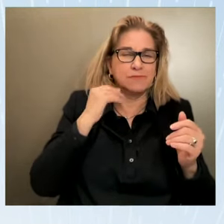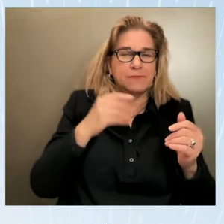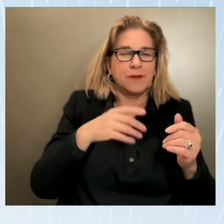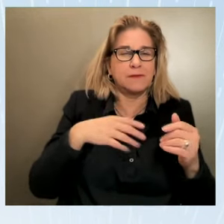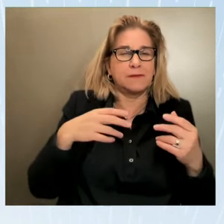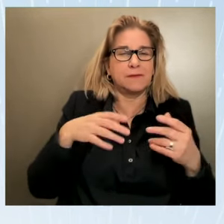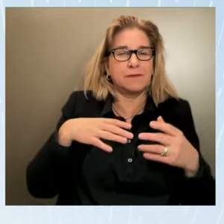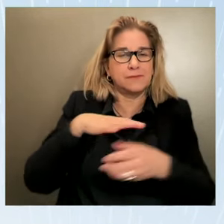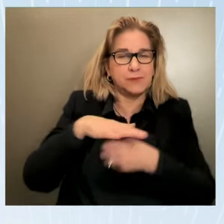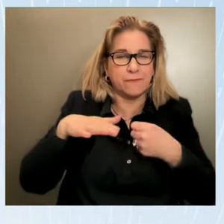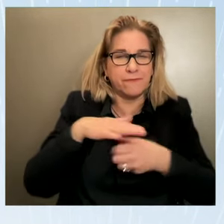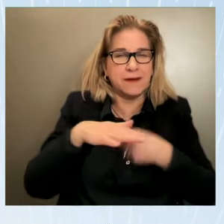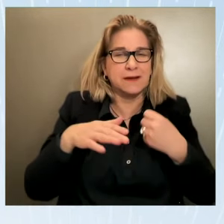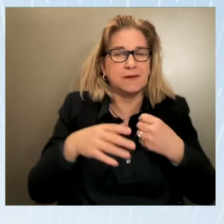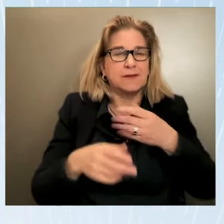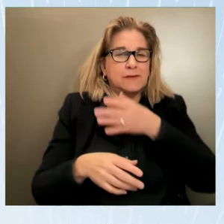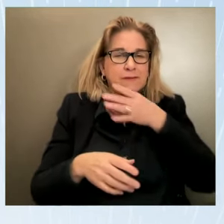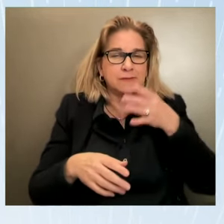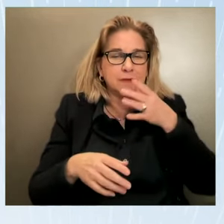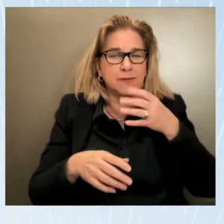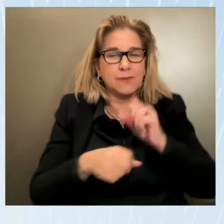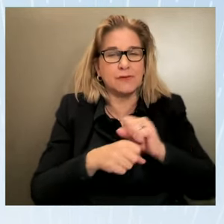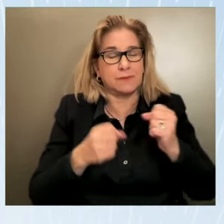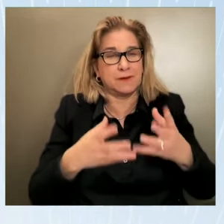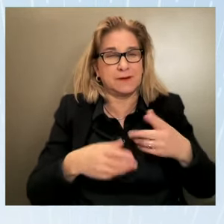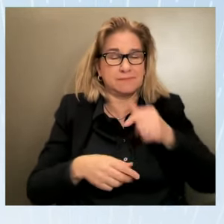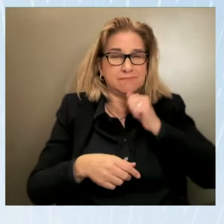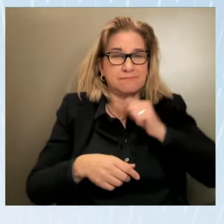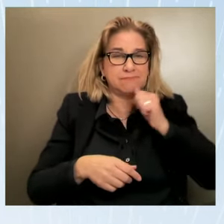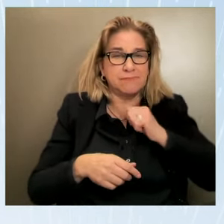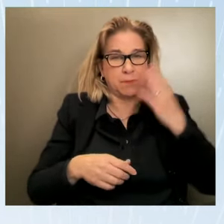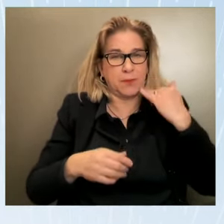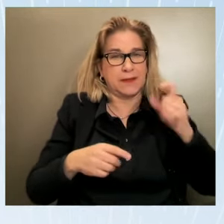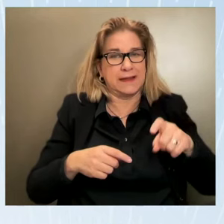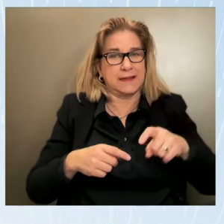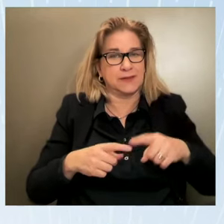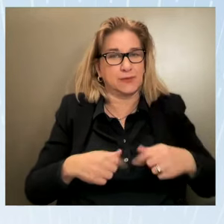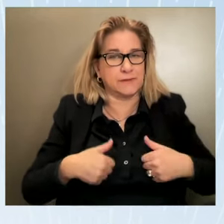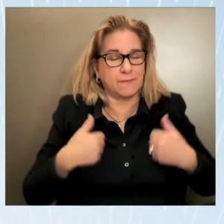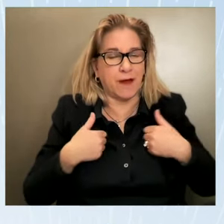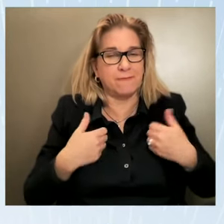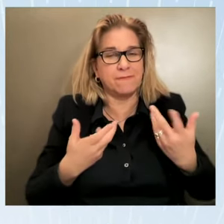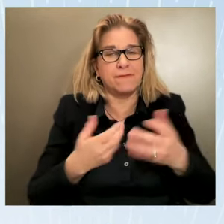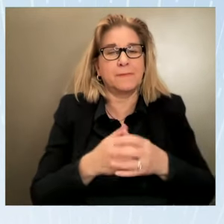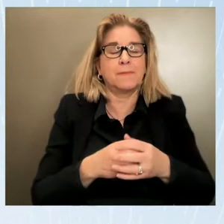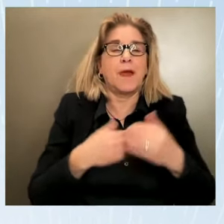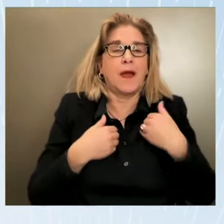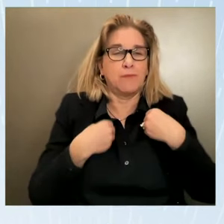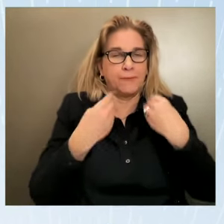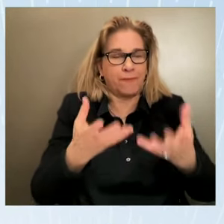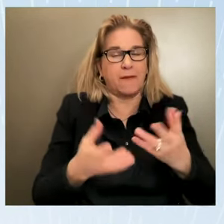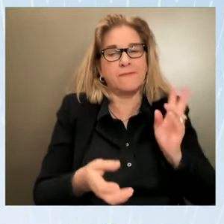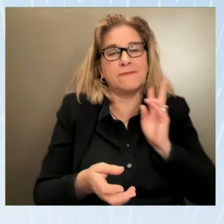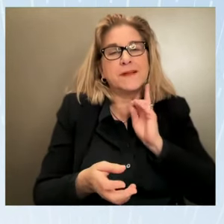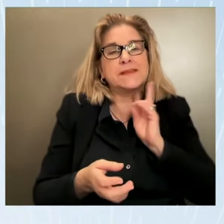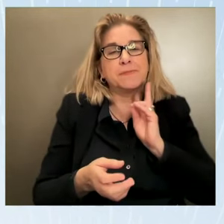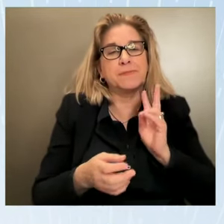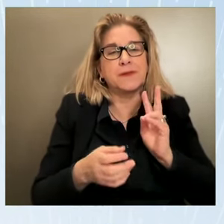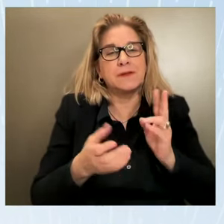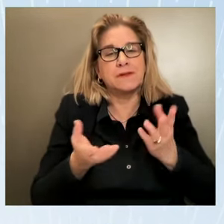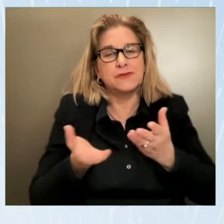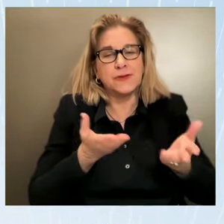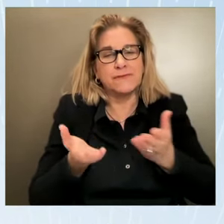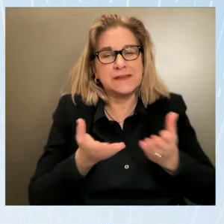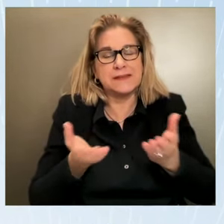level, the Bureau of International Labor Affairs is working to identify forced labor and child labor risks in products that are part of